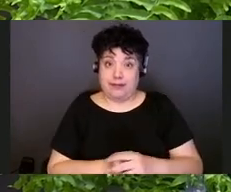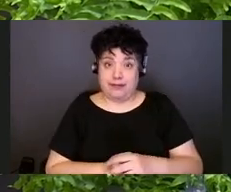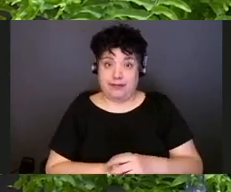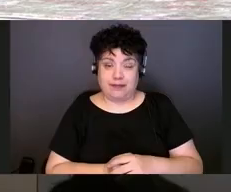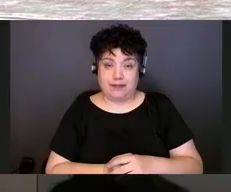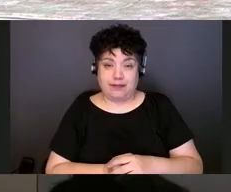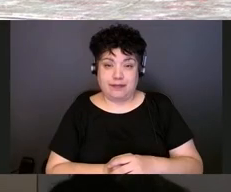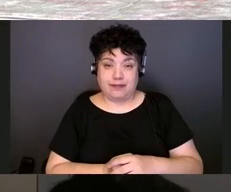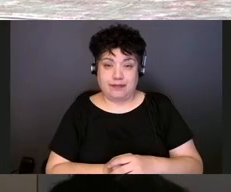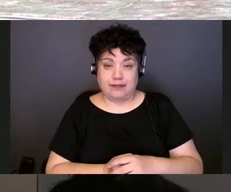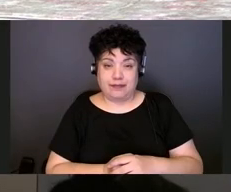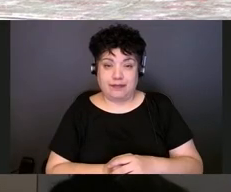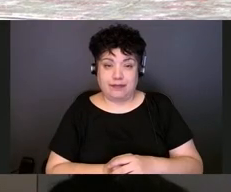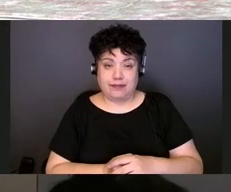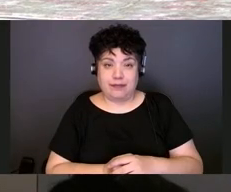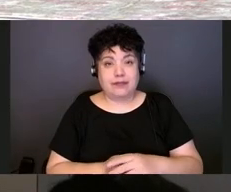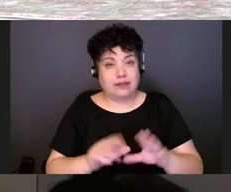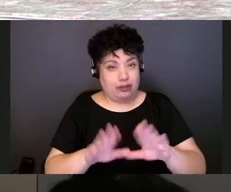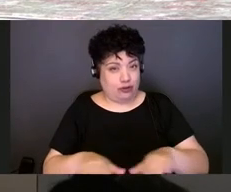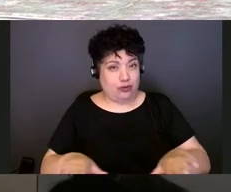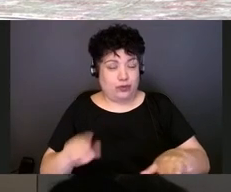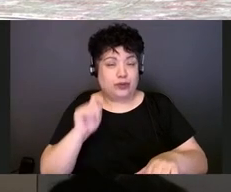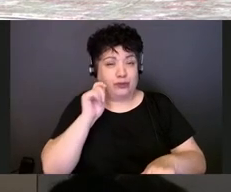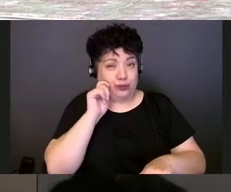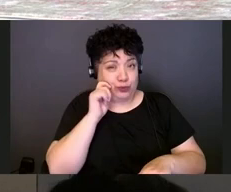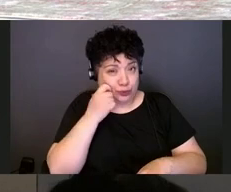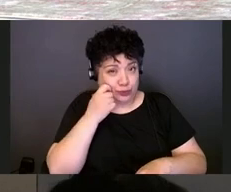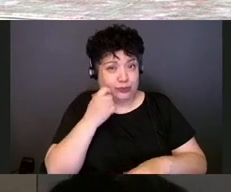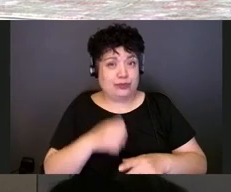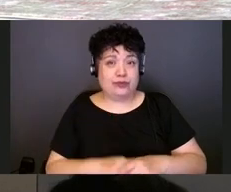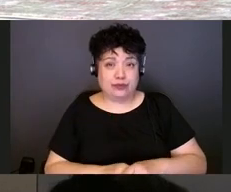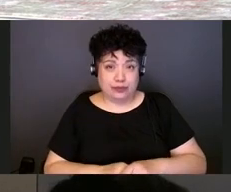They're very special people.